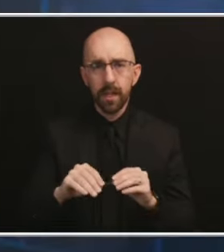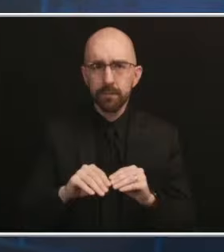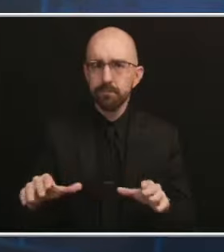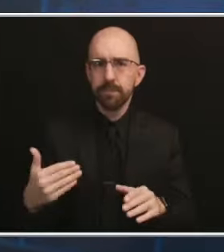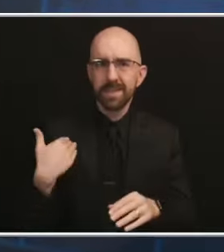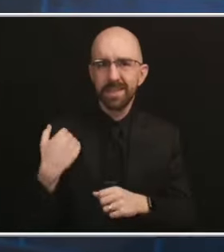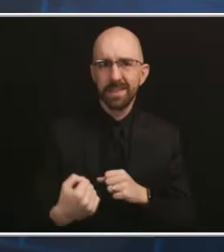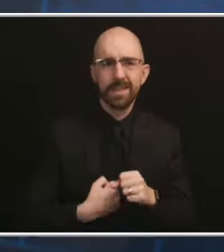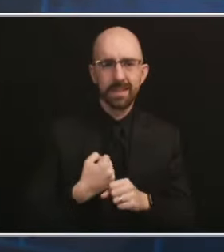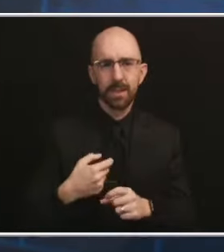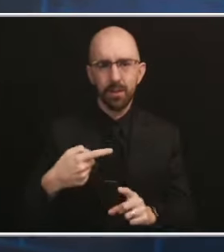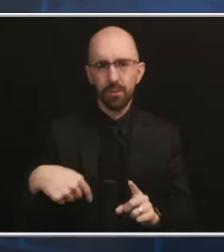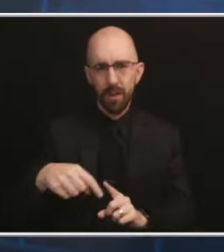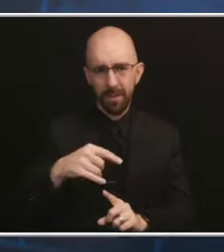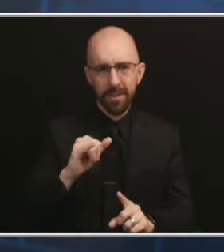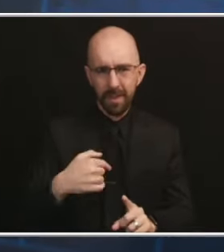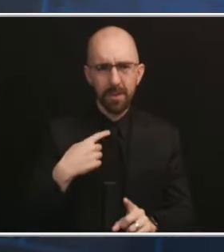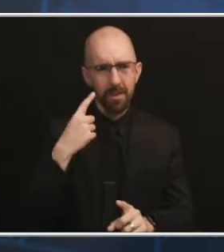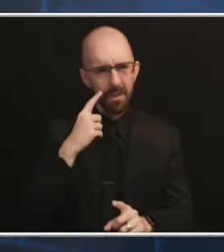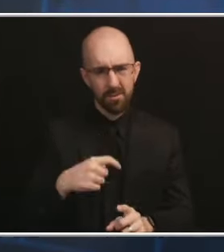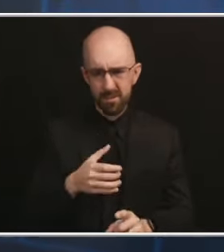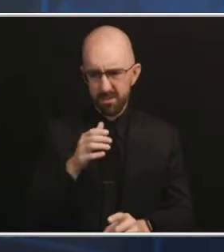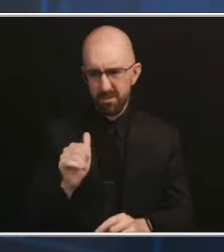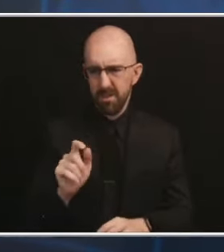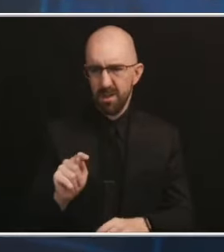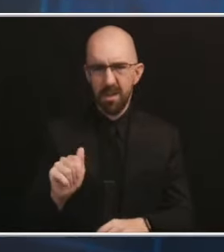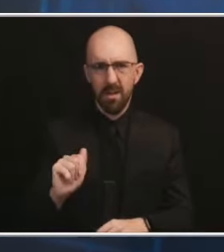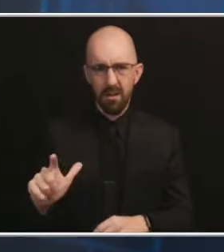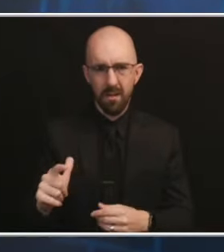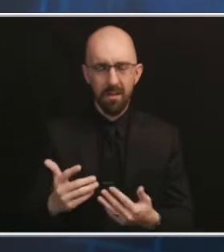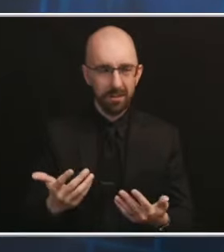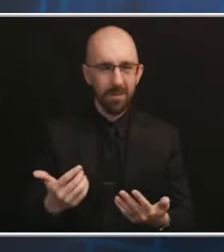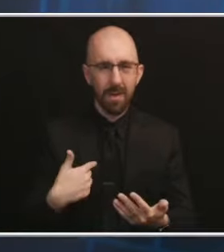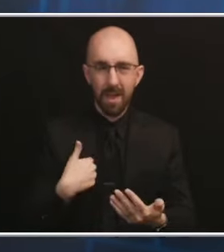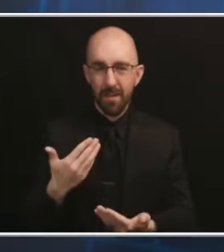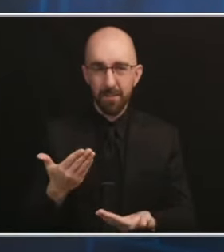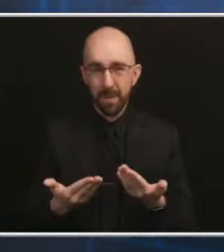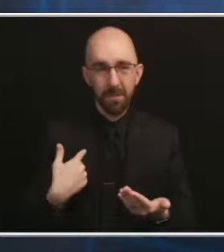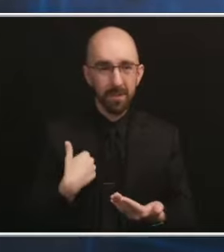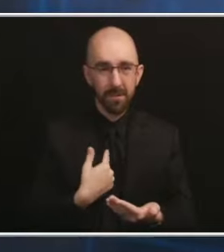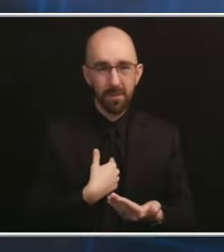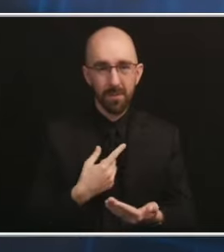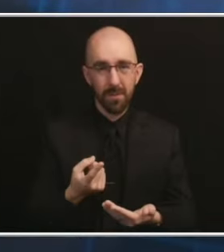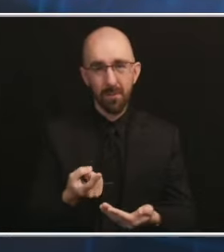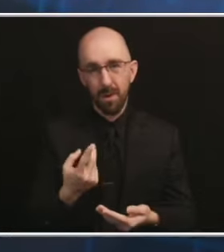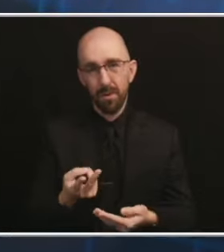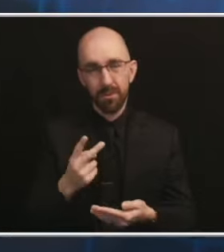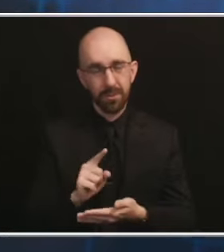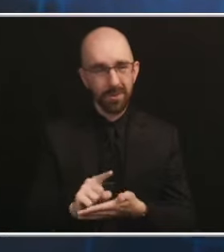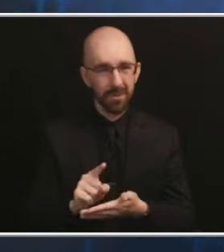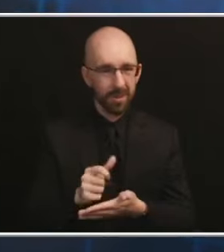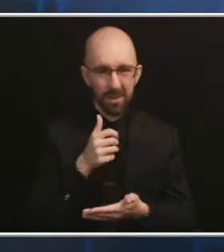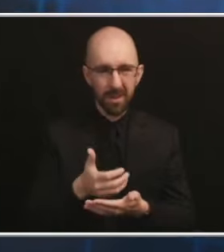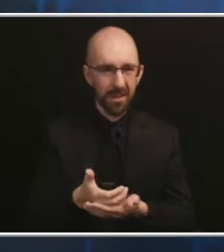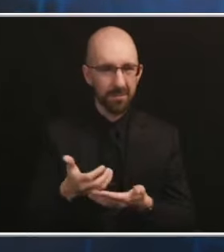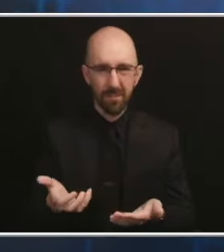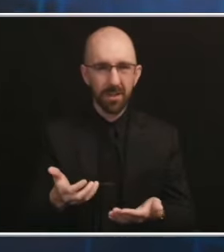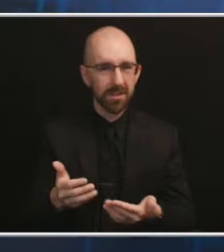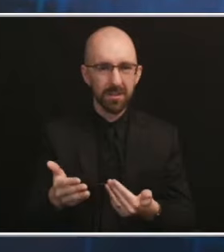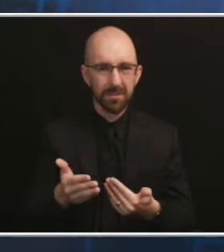this. It made me think, should I even drink at all? So maybe 1 or 2 drinks a week, so not very much, because